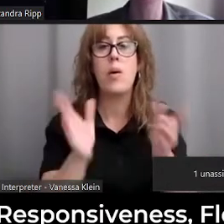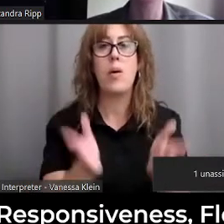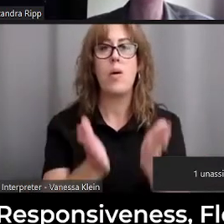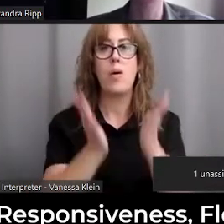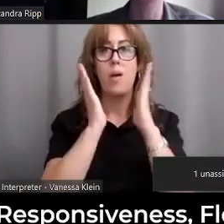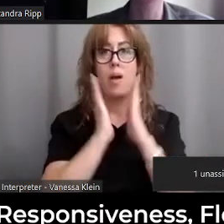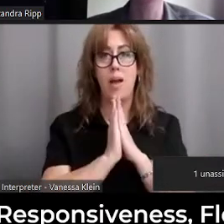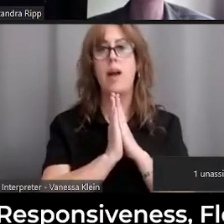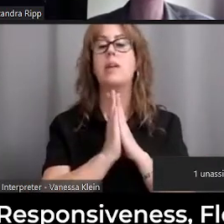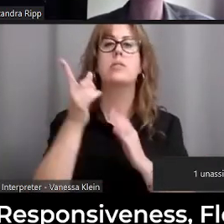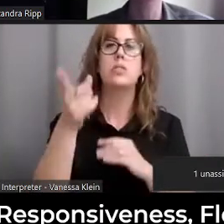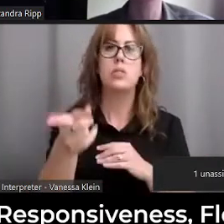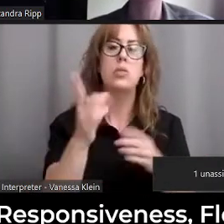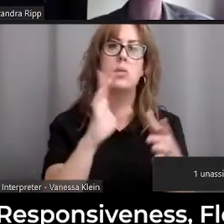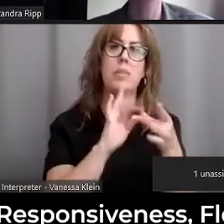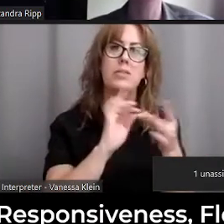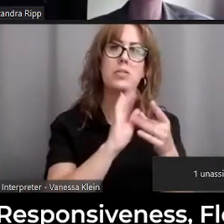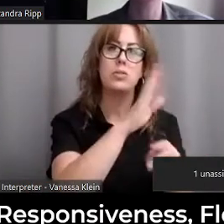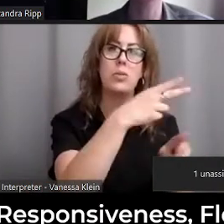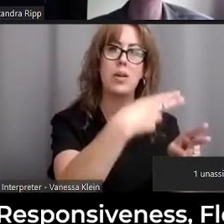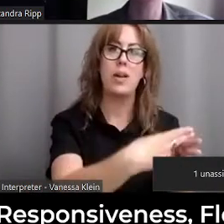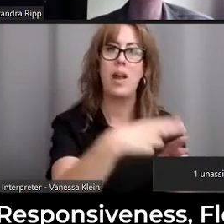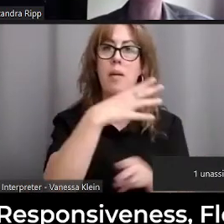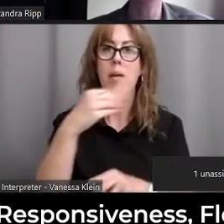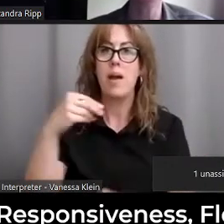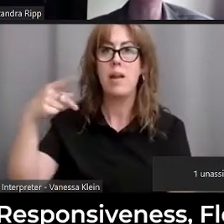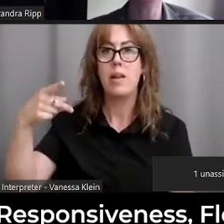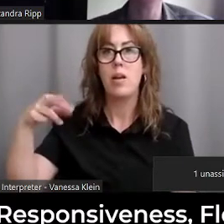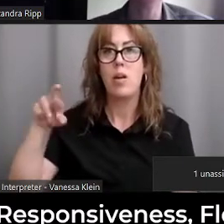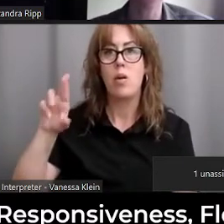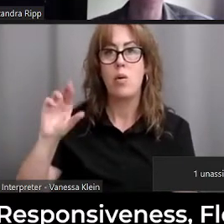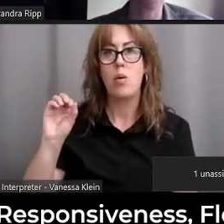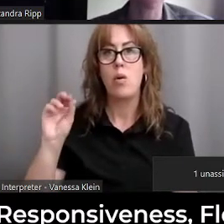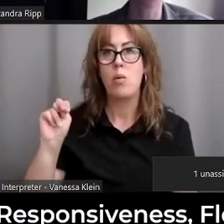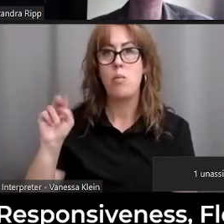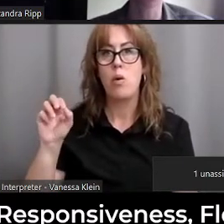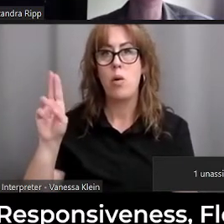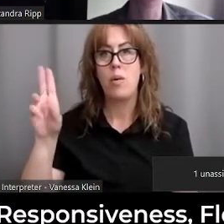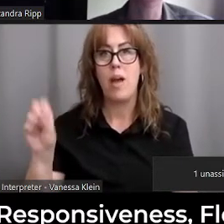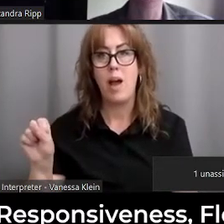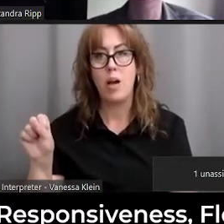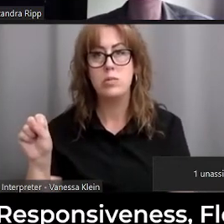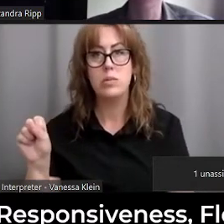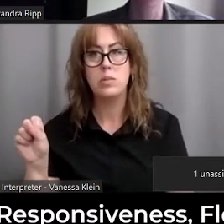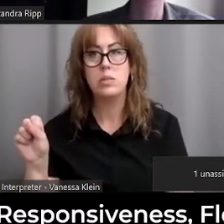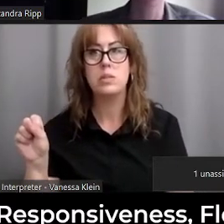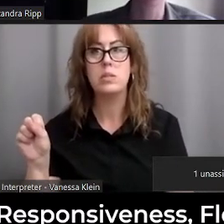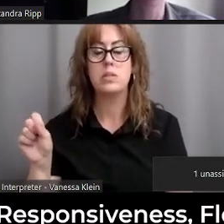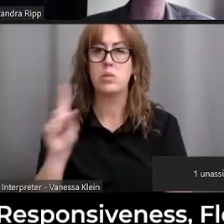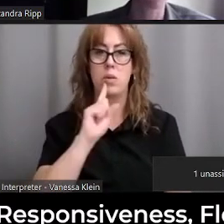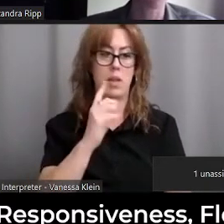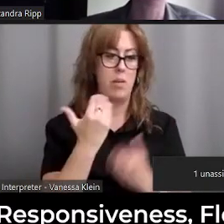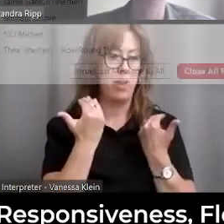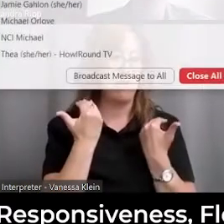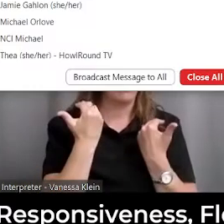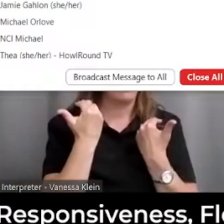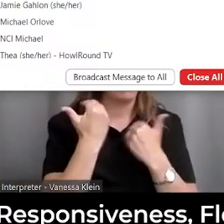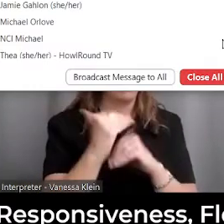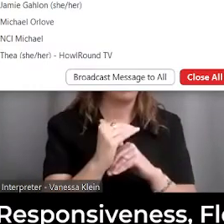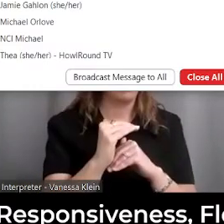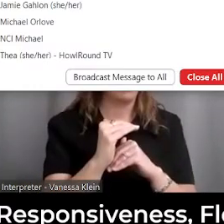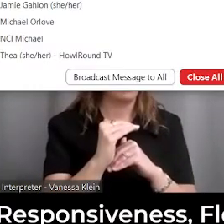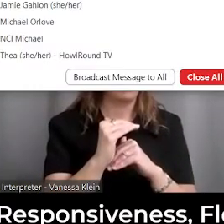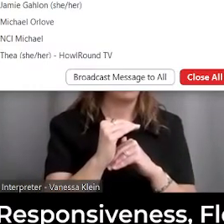pronouns, but forgo any formal introductions as we'll have limited time for sharing today. Speak from your